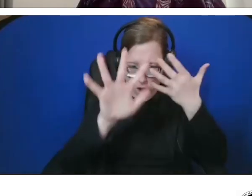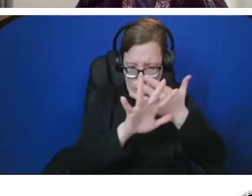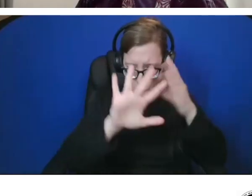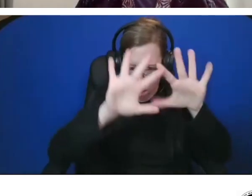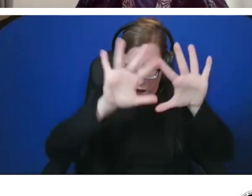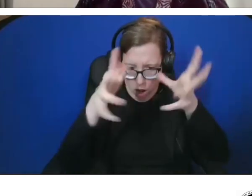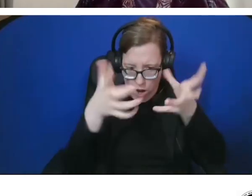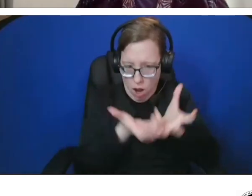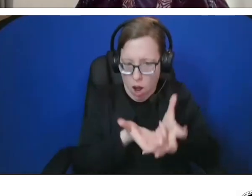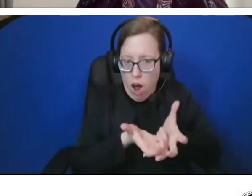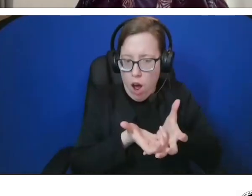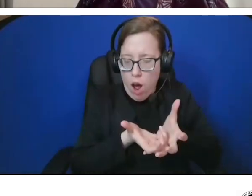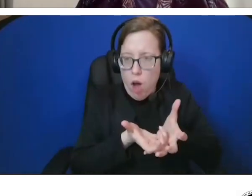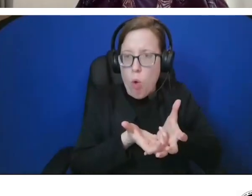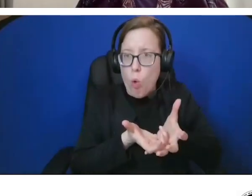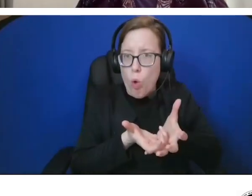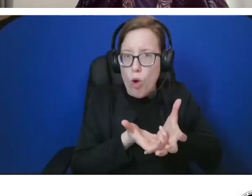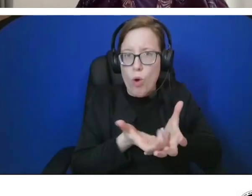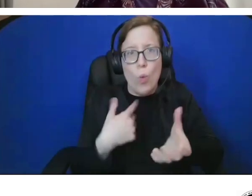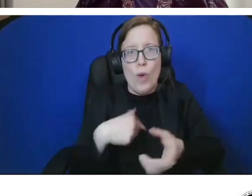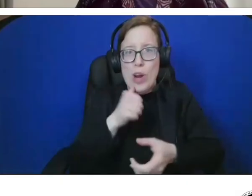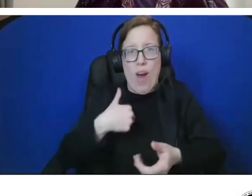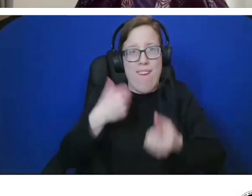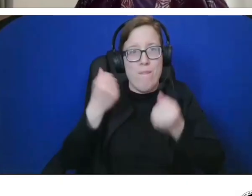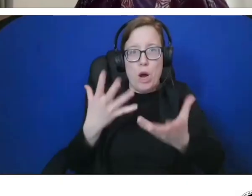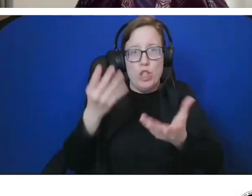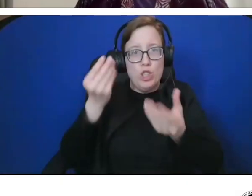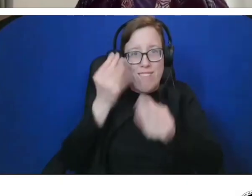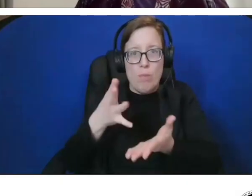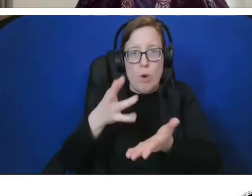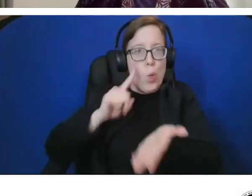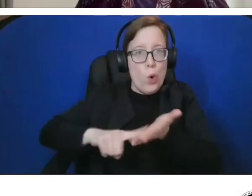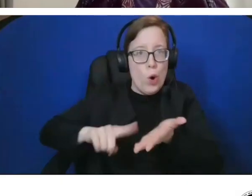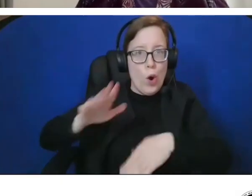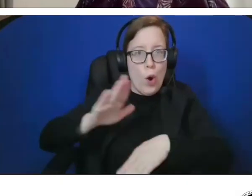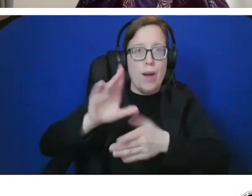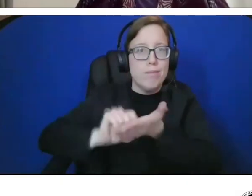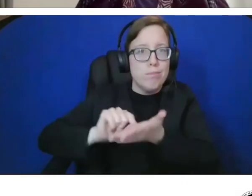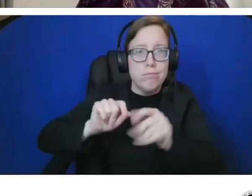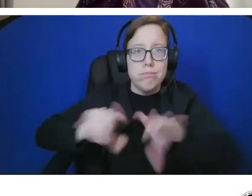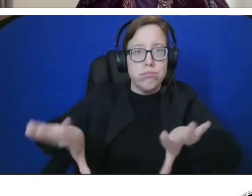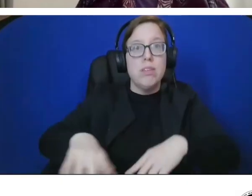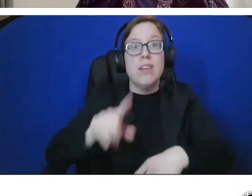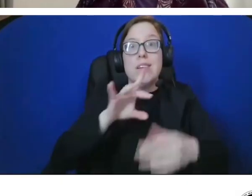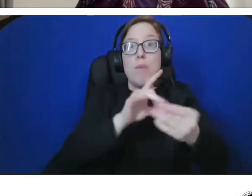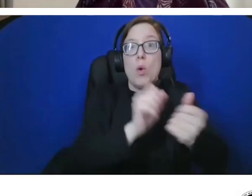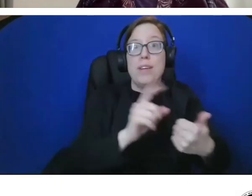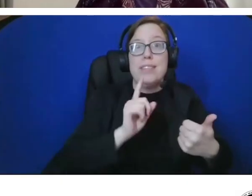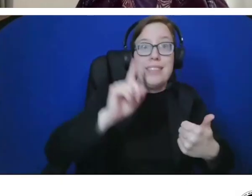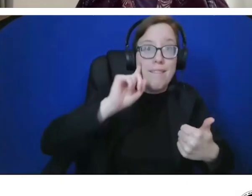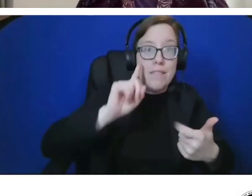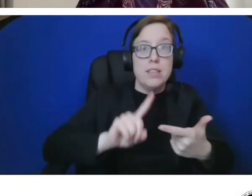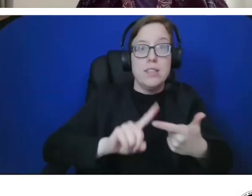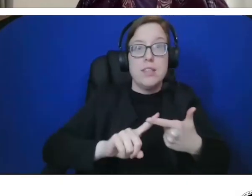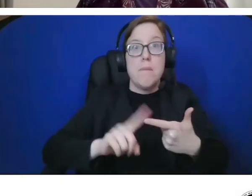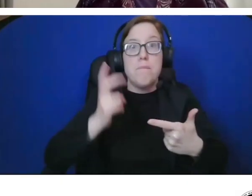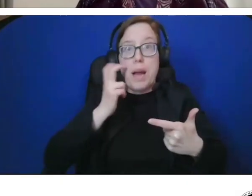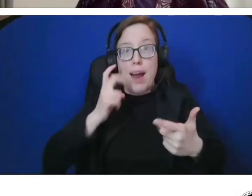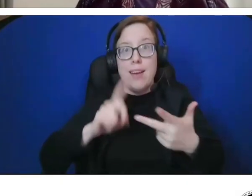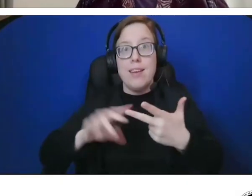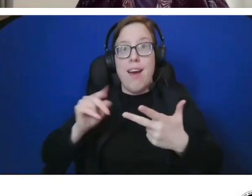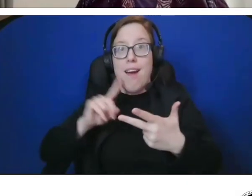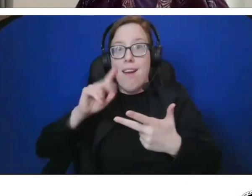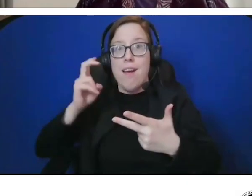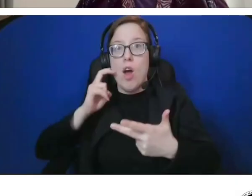whole. We do not write about that enough as a field. And that applies both to deafness, blindness, and